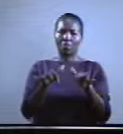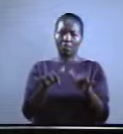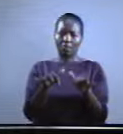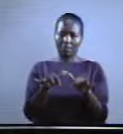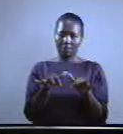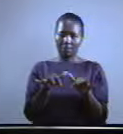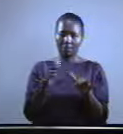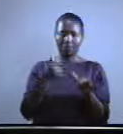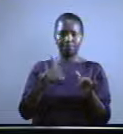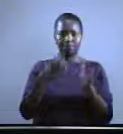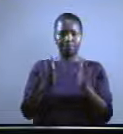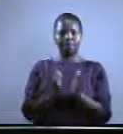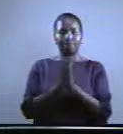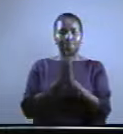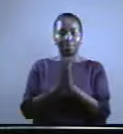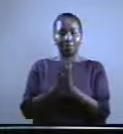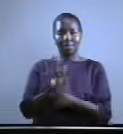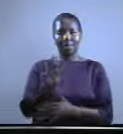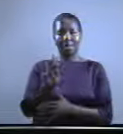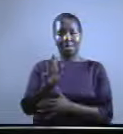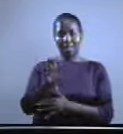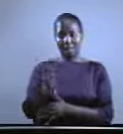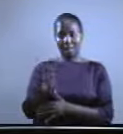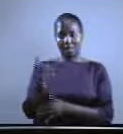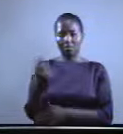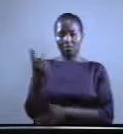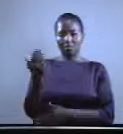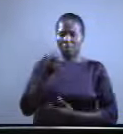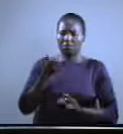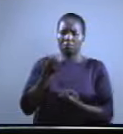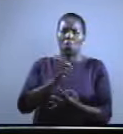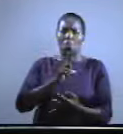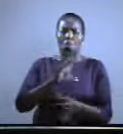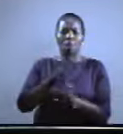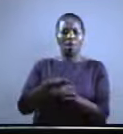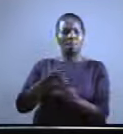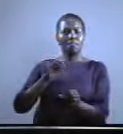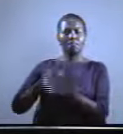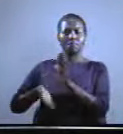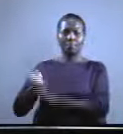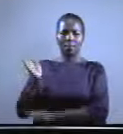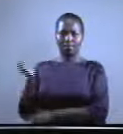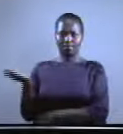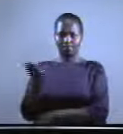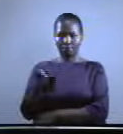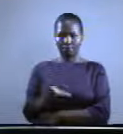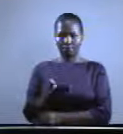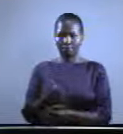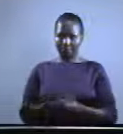I now give the Honourable Kalyan the opportunity for a personal explanation. The Honourable Kalyan, you have the floor.